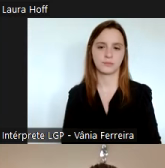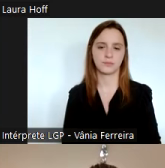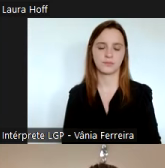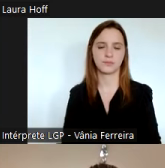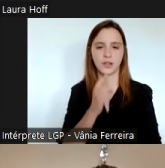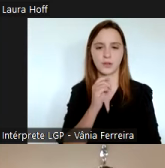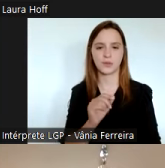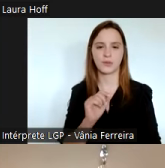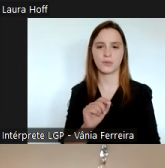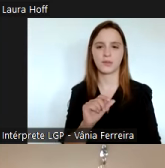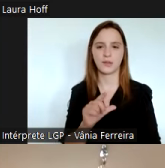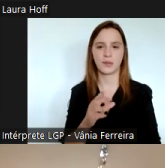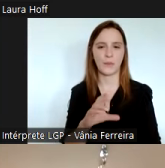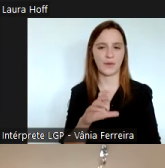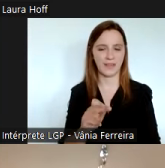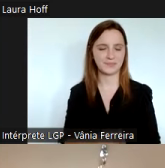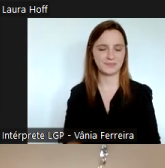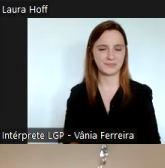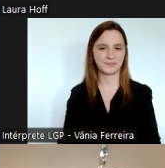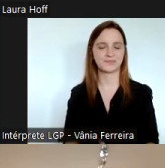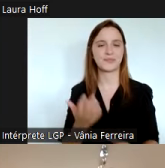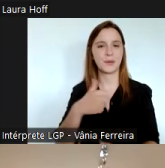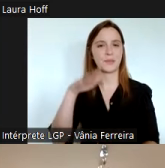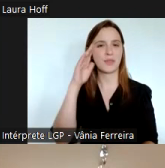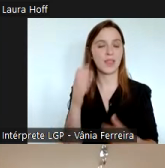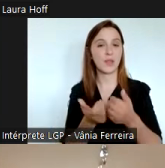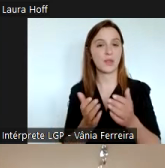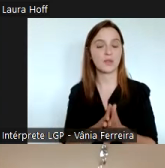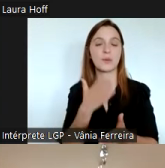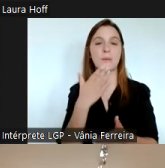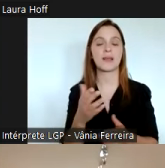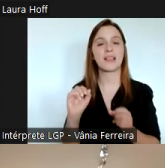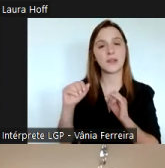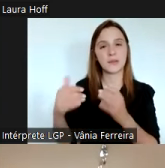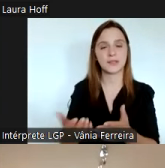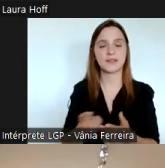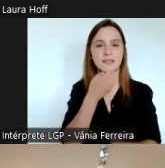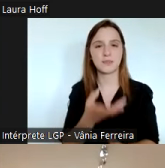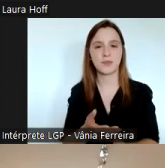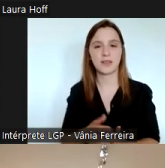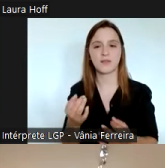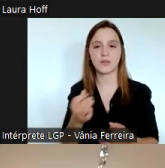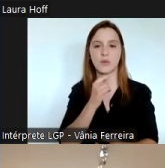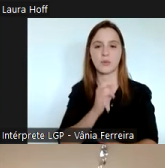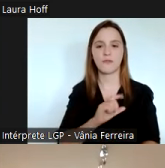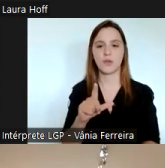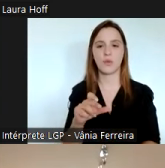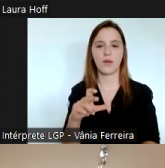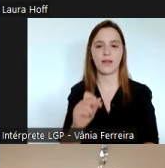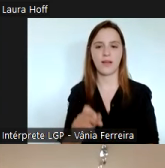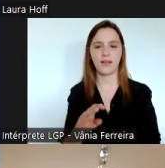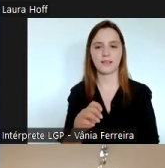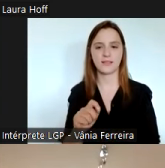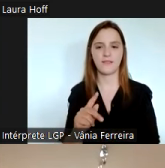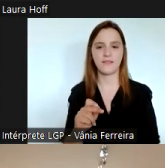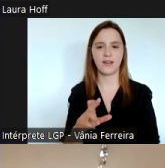So good afternoon, everyone, and thank you for the kind introduction. As you heard before, my name is Luca Shavarat, and I have